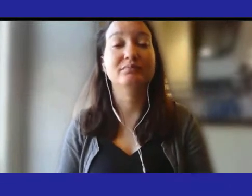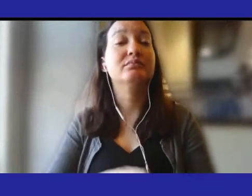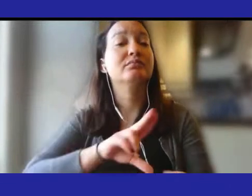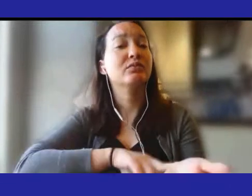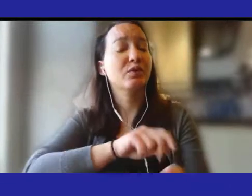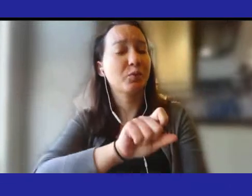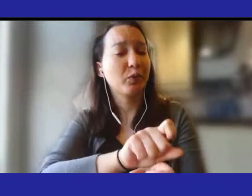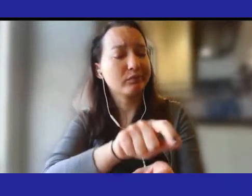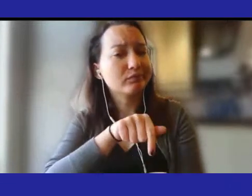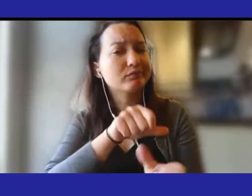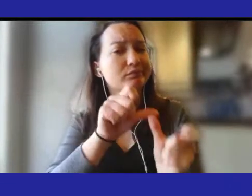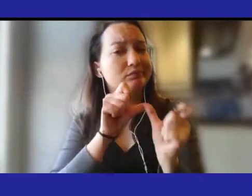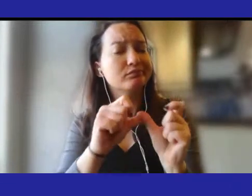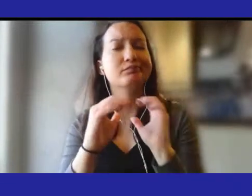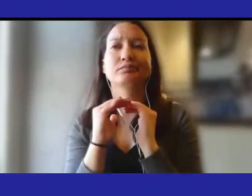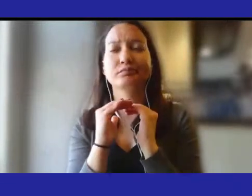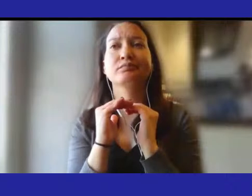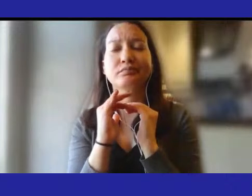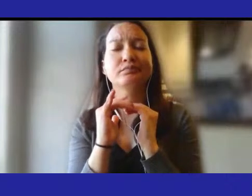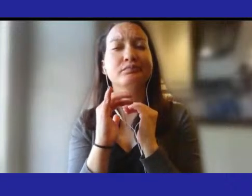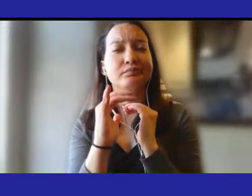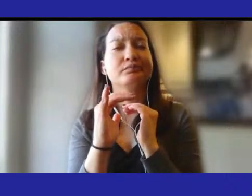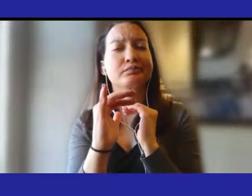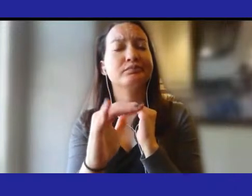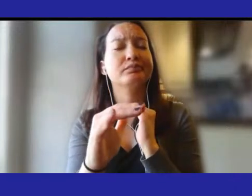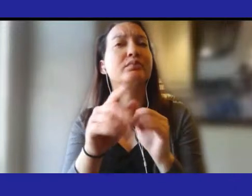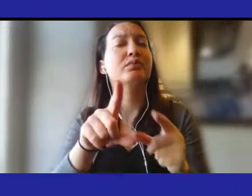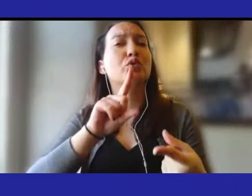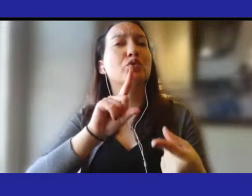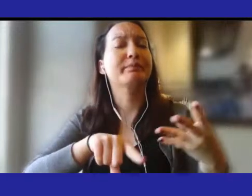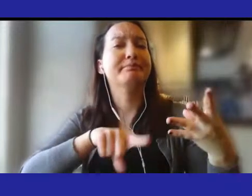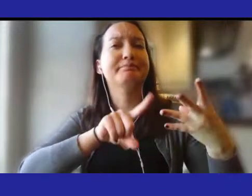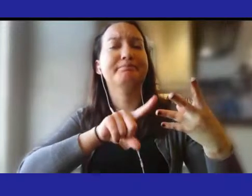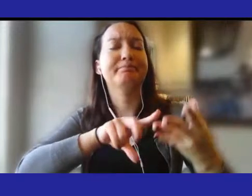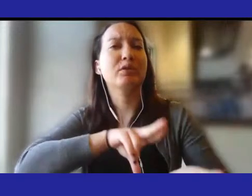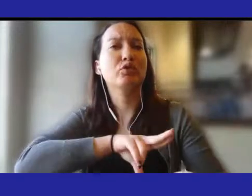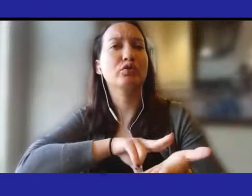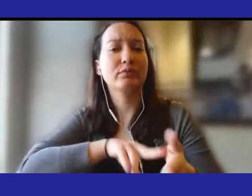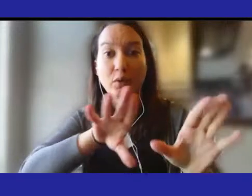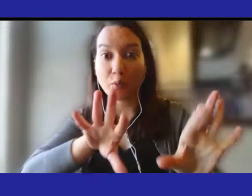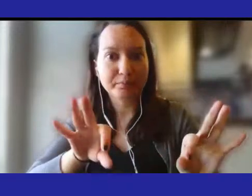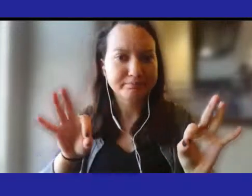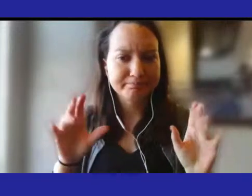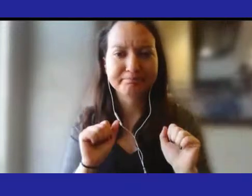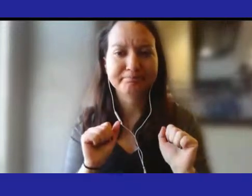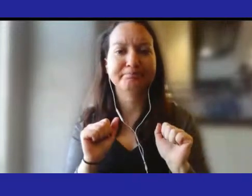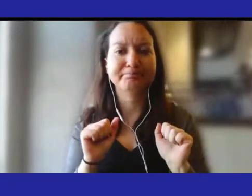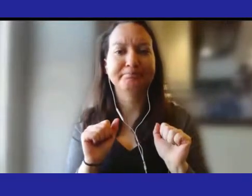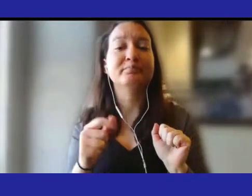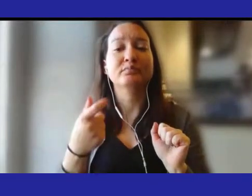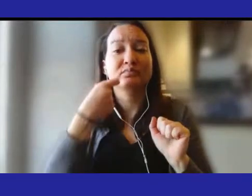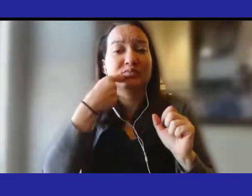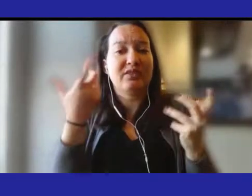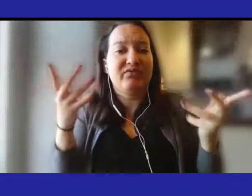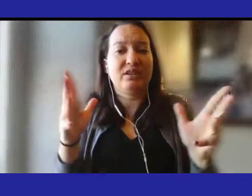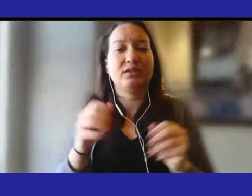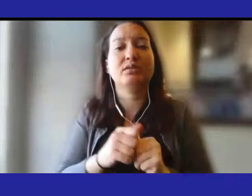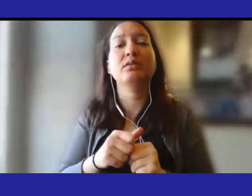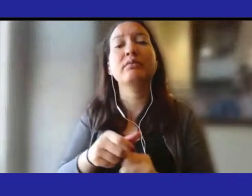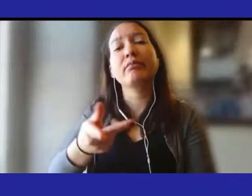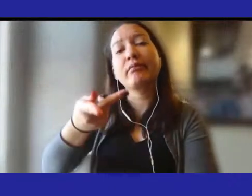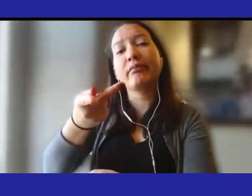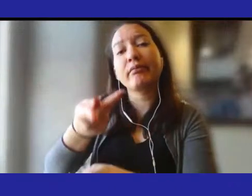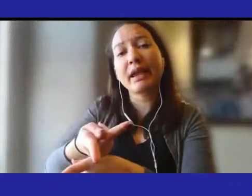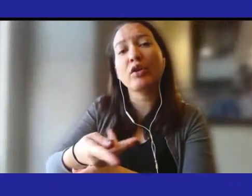continues to be steady and progressive towards nursing excellence. Next slide. Oh, perfect. So we have just completed the Care Delivery Daily Management